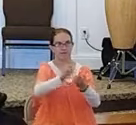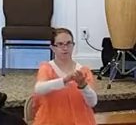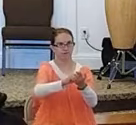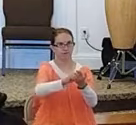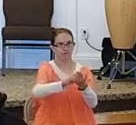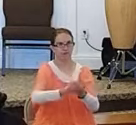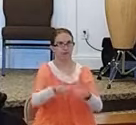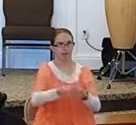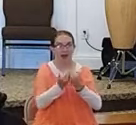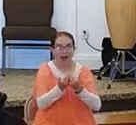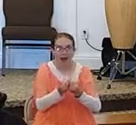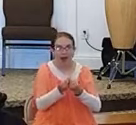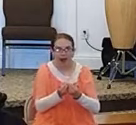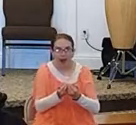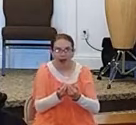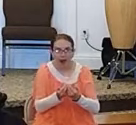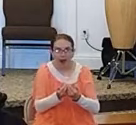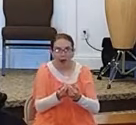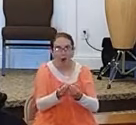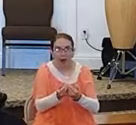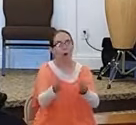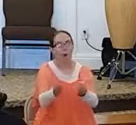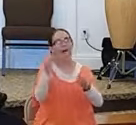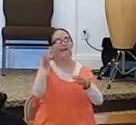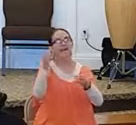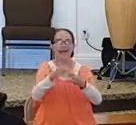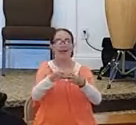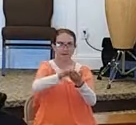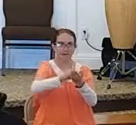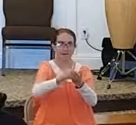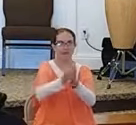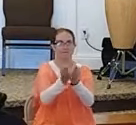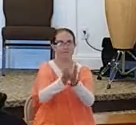there. So how do we go about getting our name in the book? Oh,